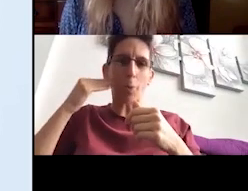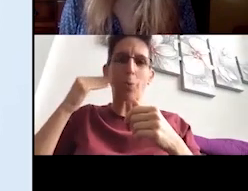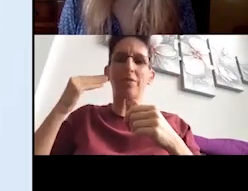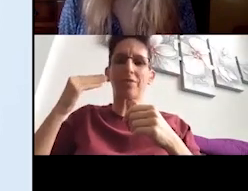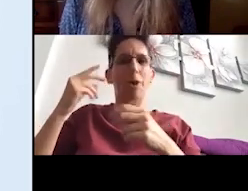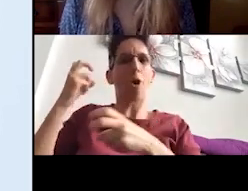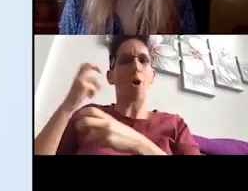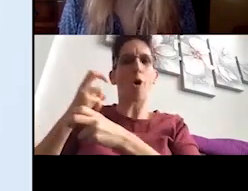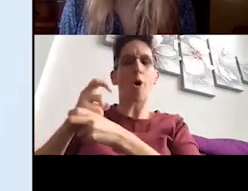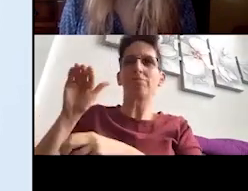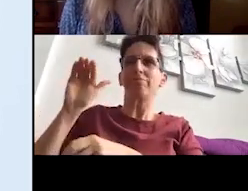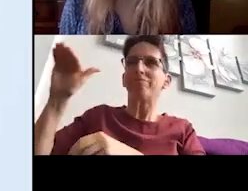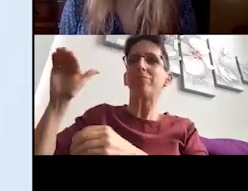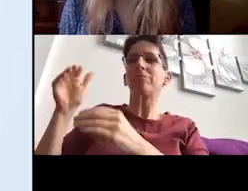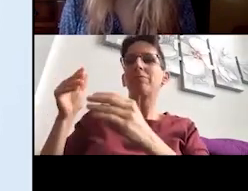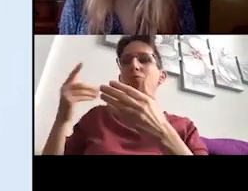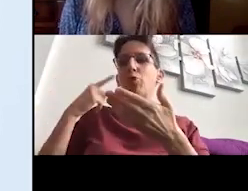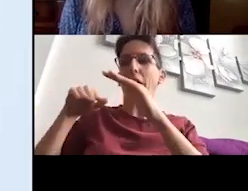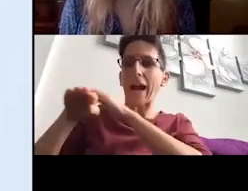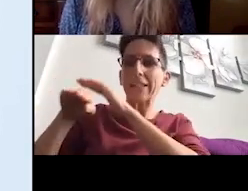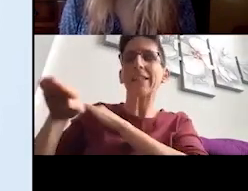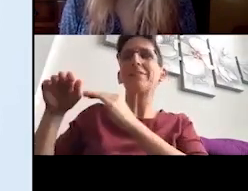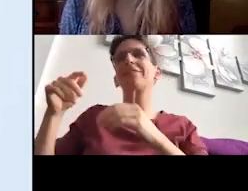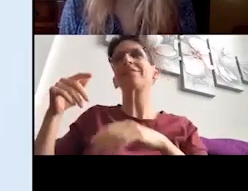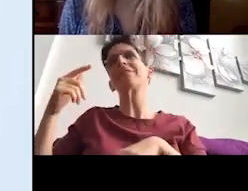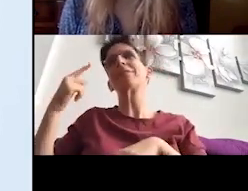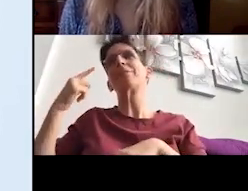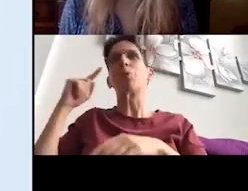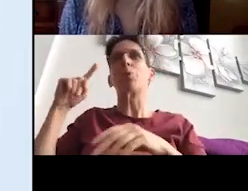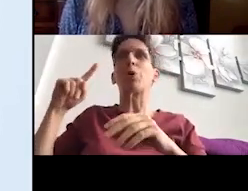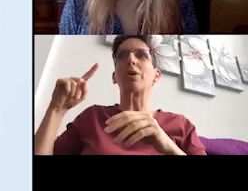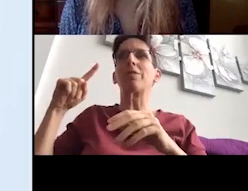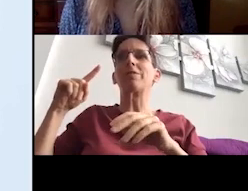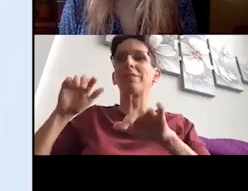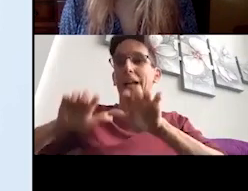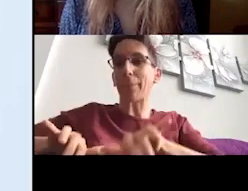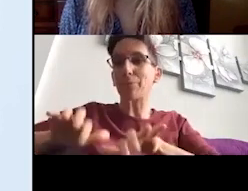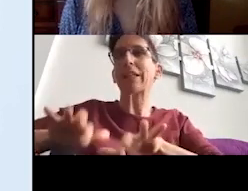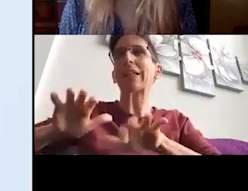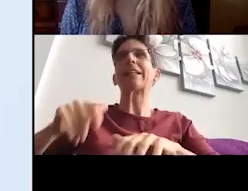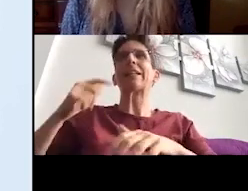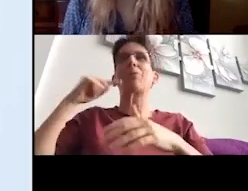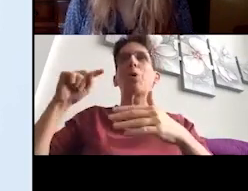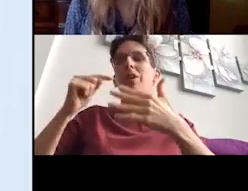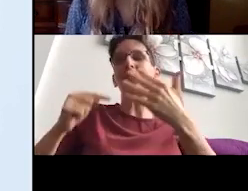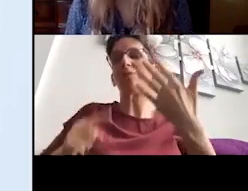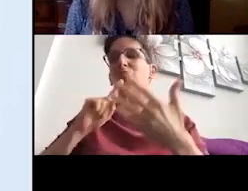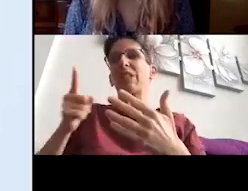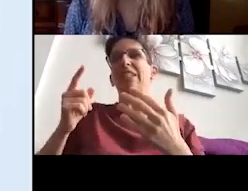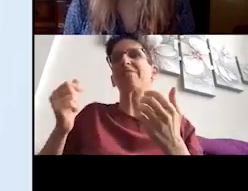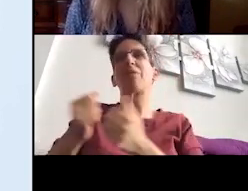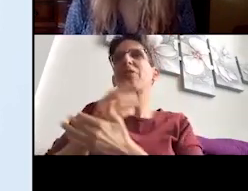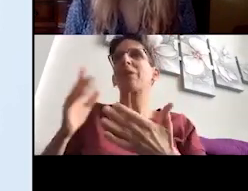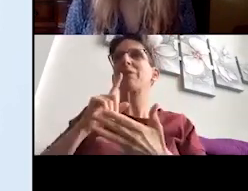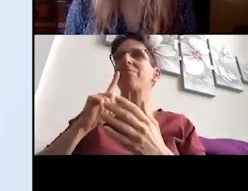years ago. I don't remember everything. But I remember it was really hard to ask for accessibility, for a note